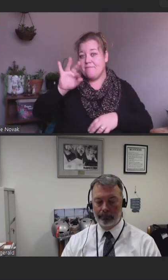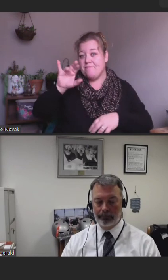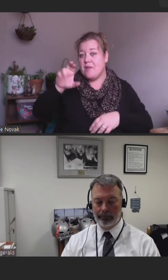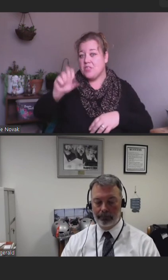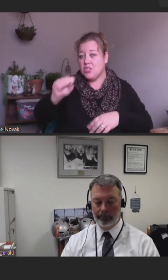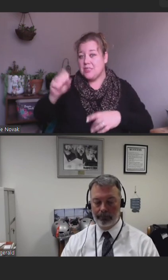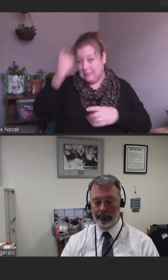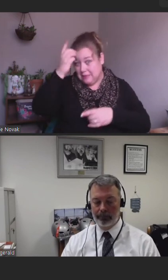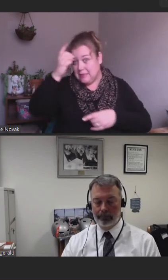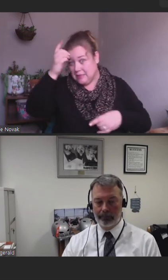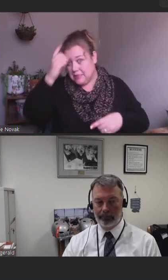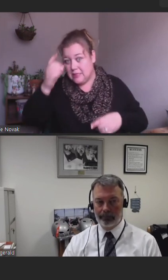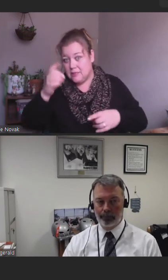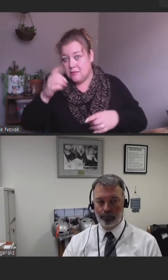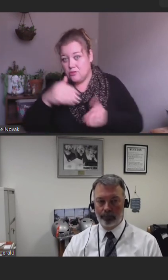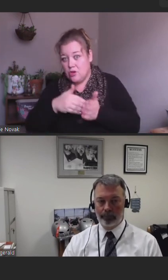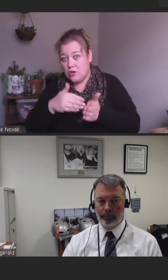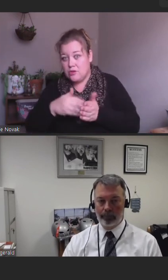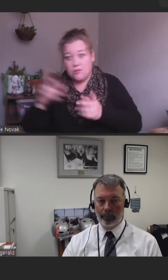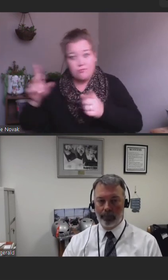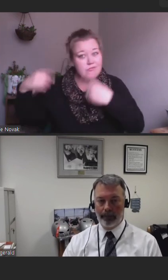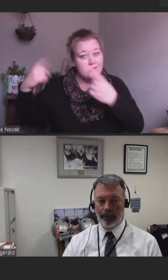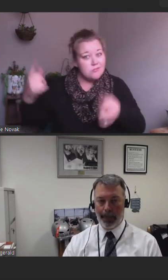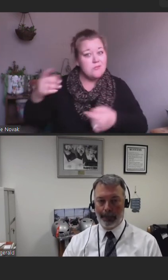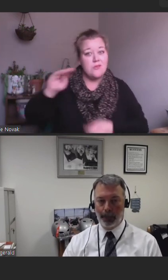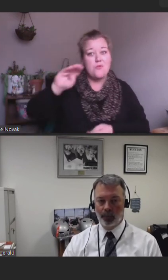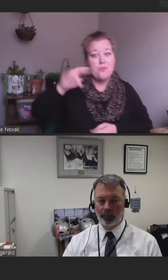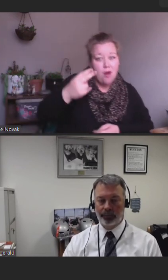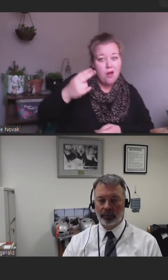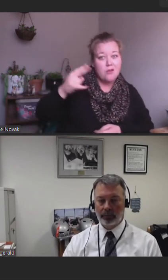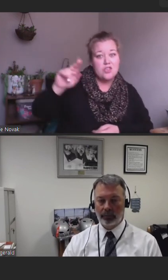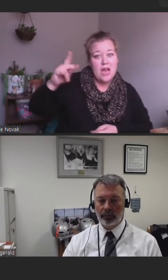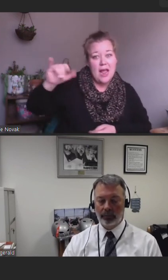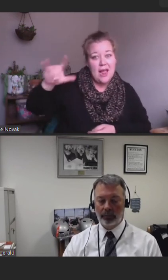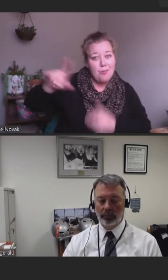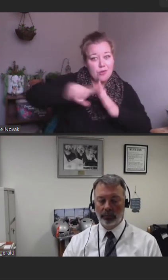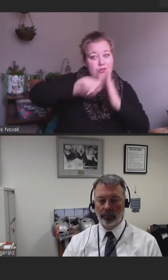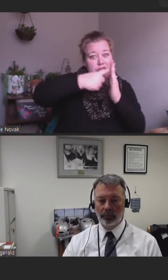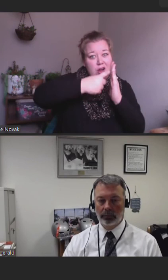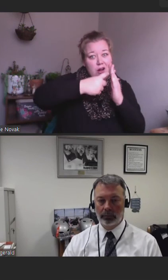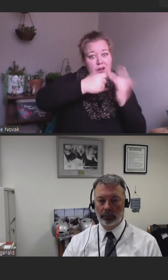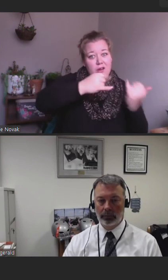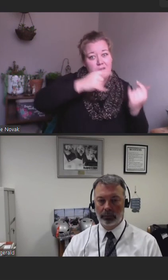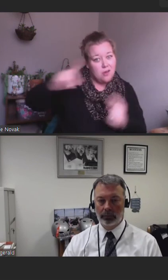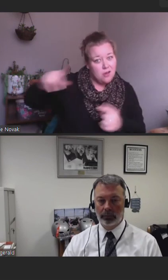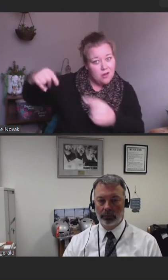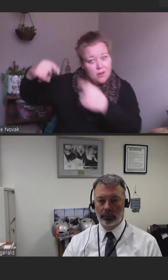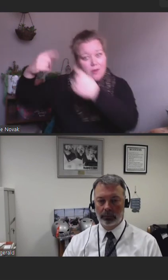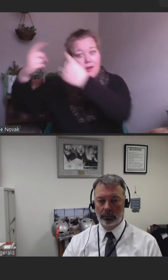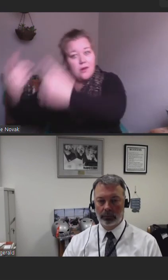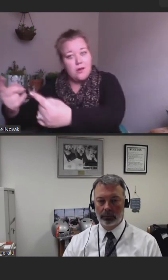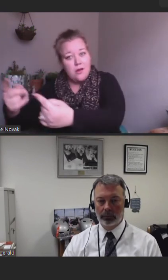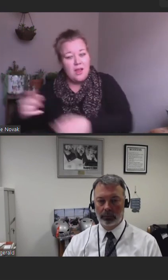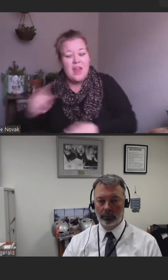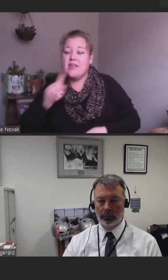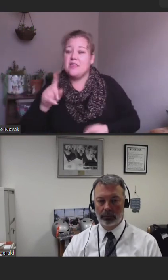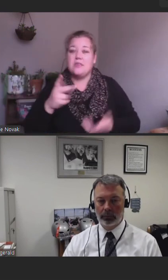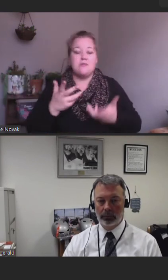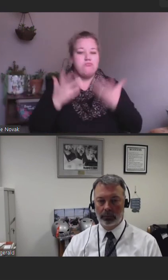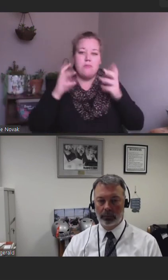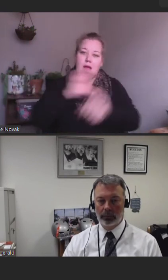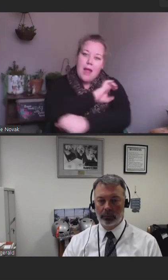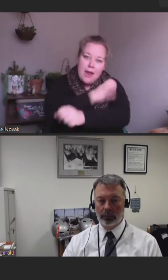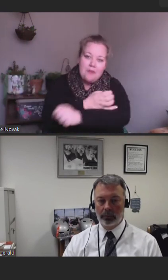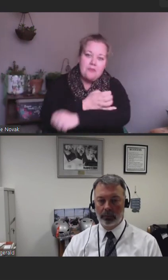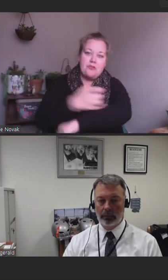this pandemic dating back to March or April, it was the event of a generation, and having to pour tons of energy and time